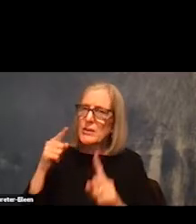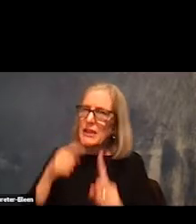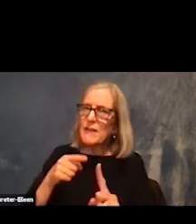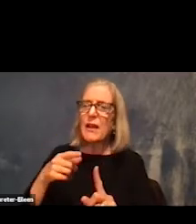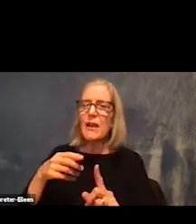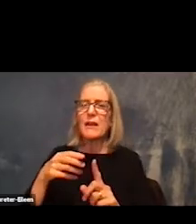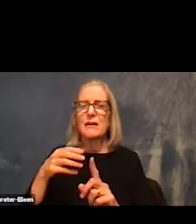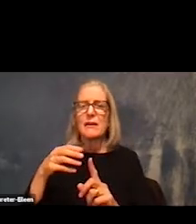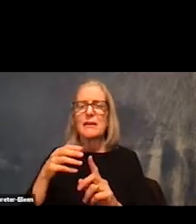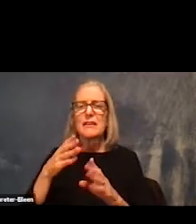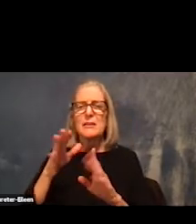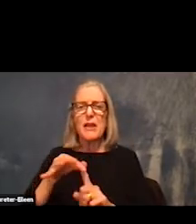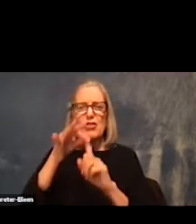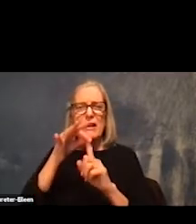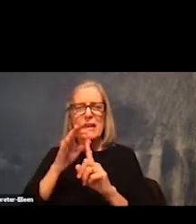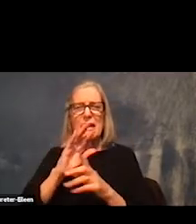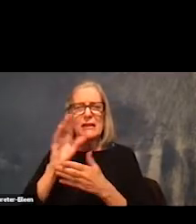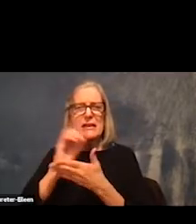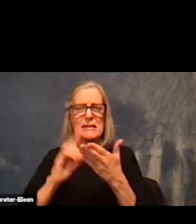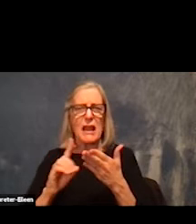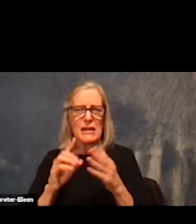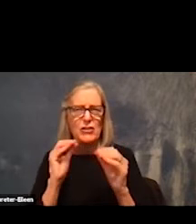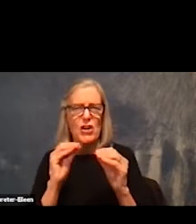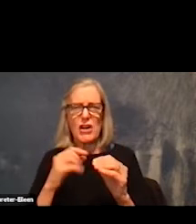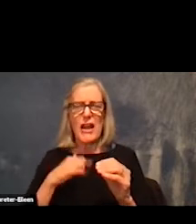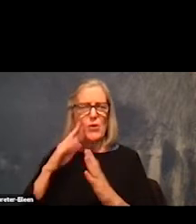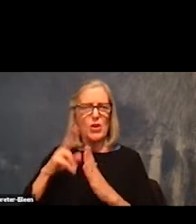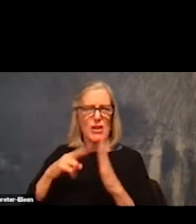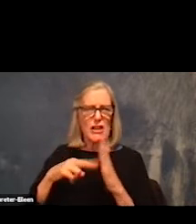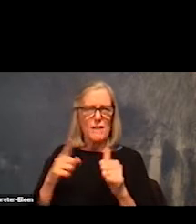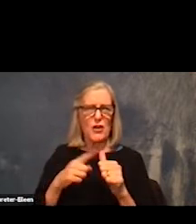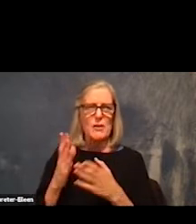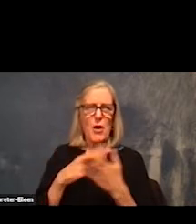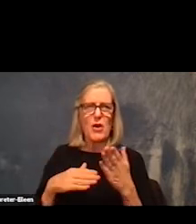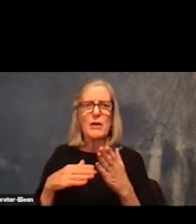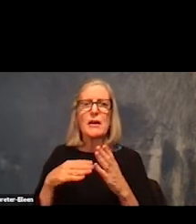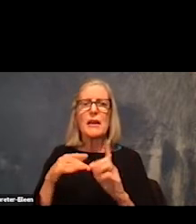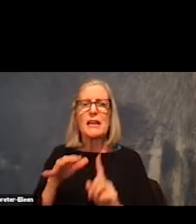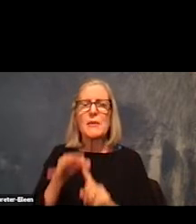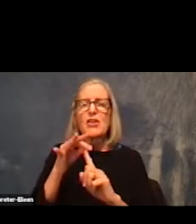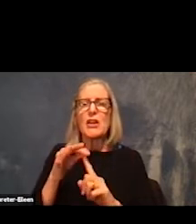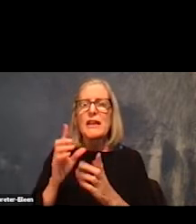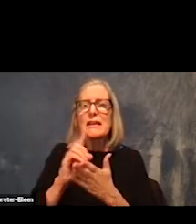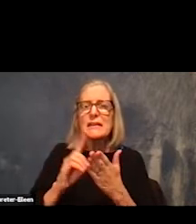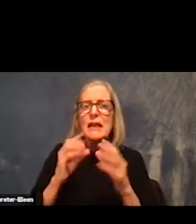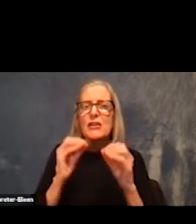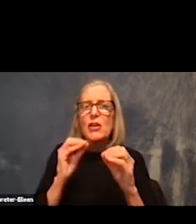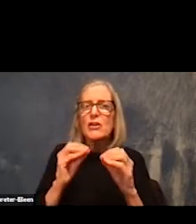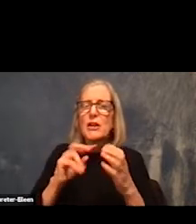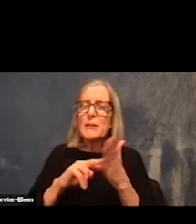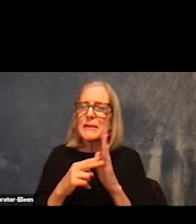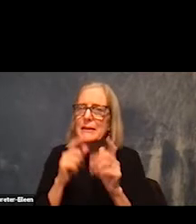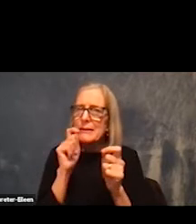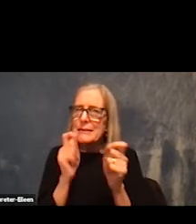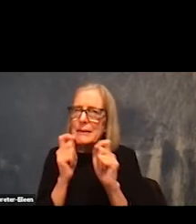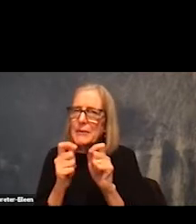designed instruction. And here's the definition. I'm just going to read the first part. Specially designed instruction means adapting as appropriate